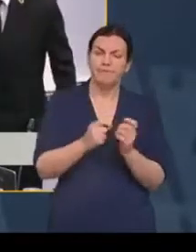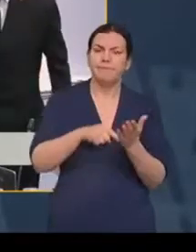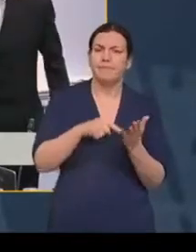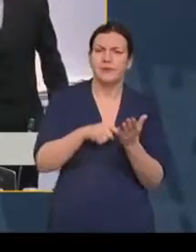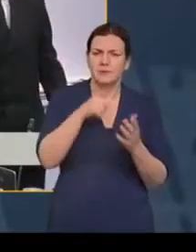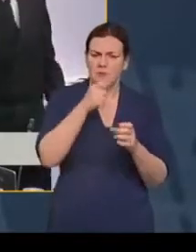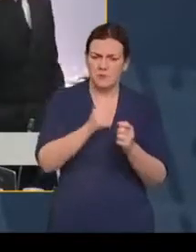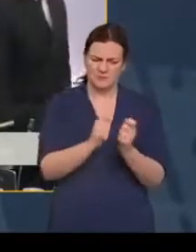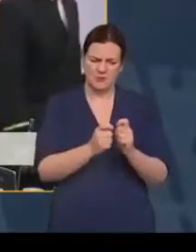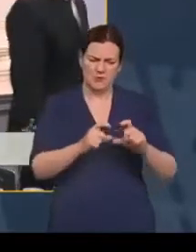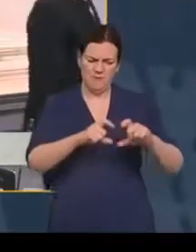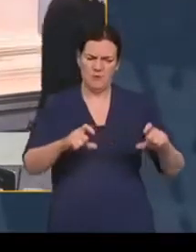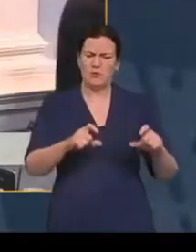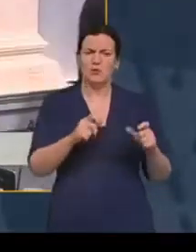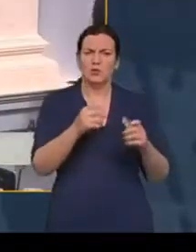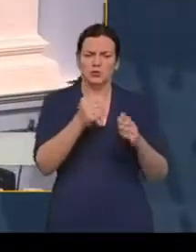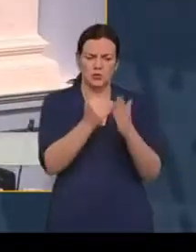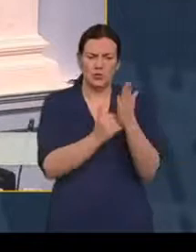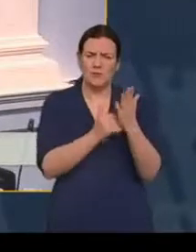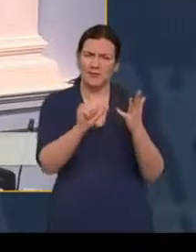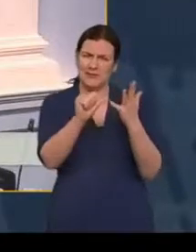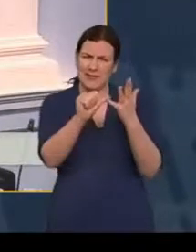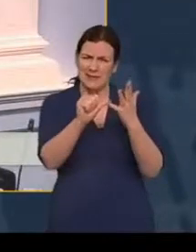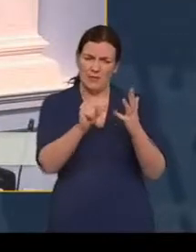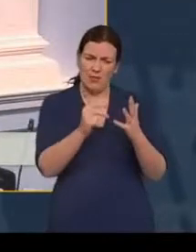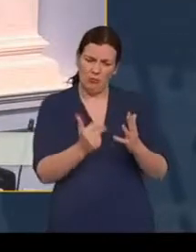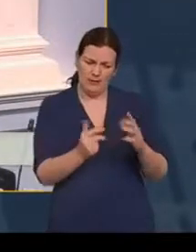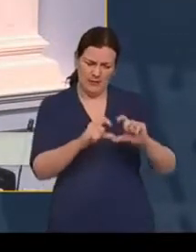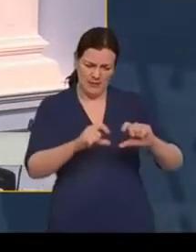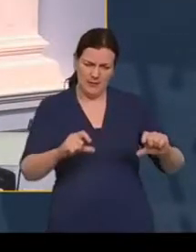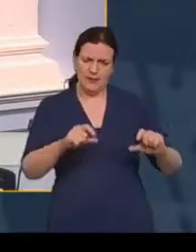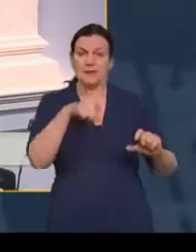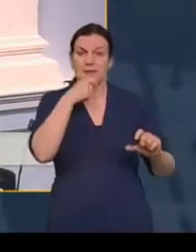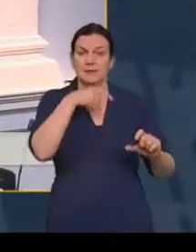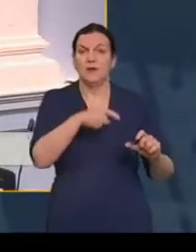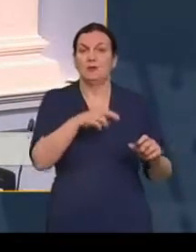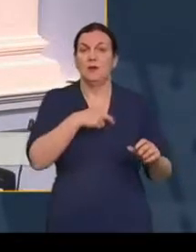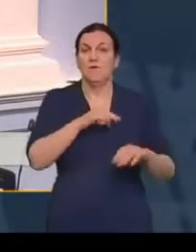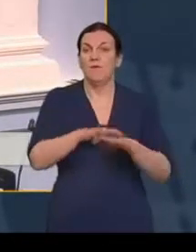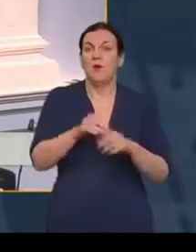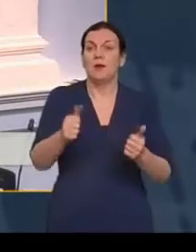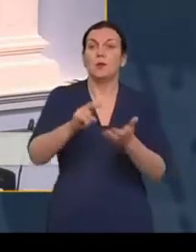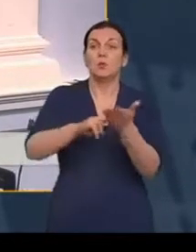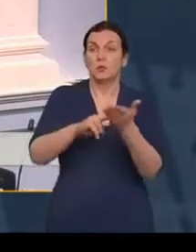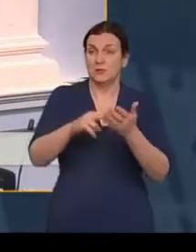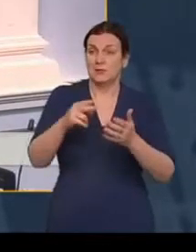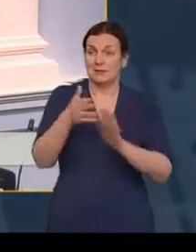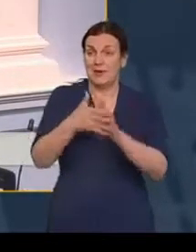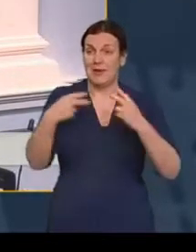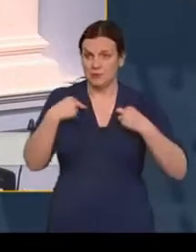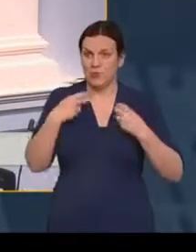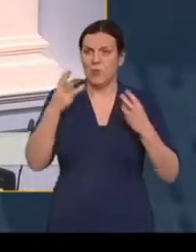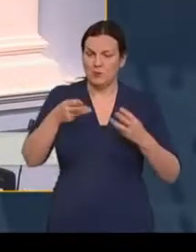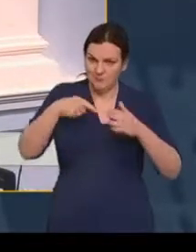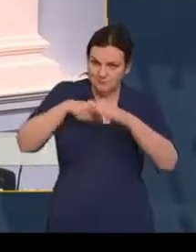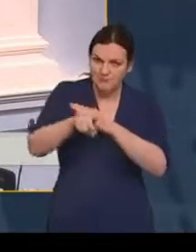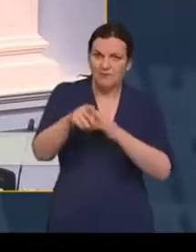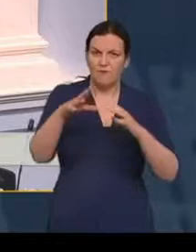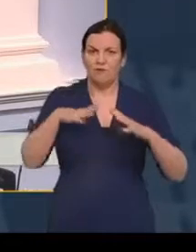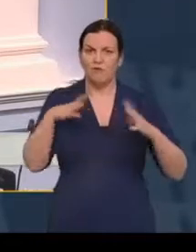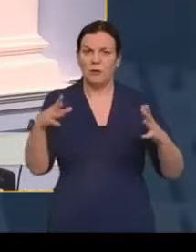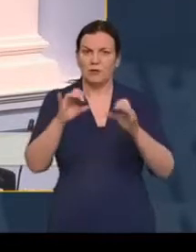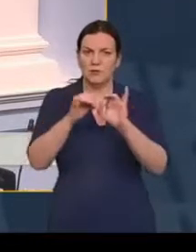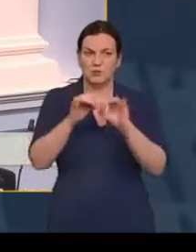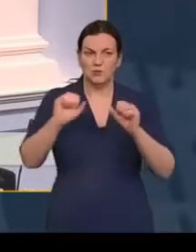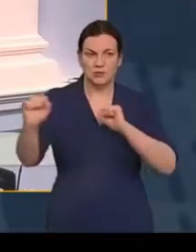recasting of Section 6, subsection 3, regulations in relation to the notice to be given by a user of Irish Sign Language seeking to avail